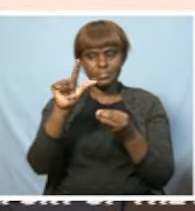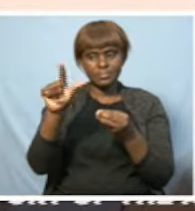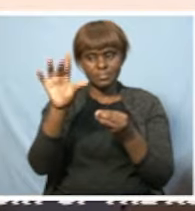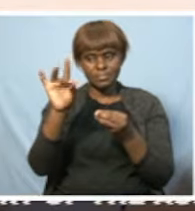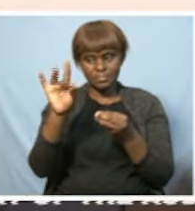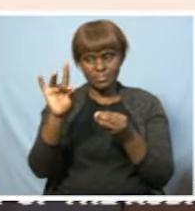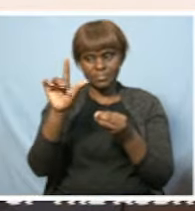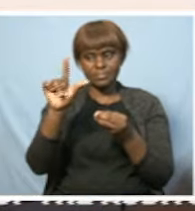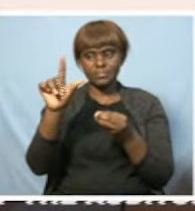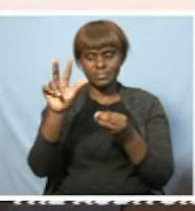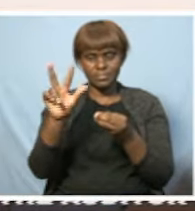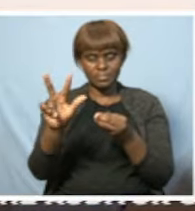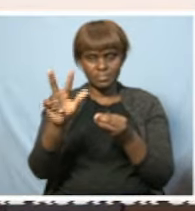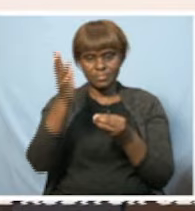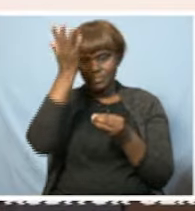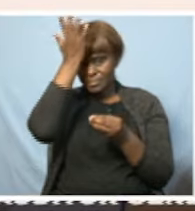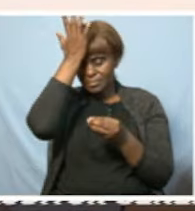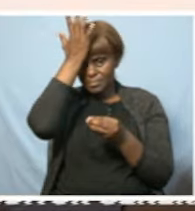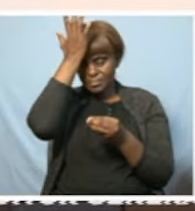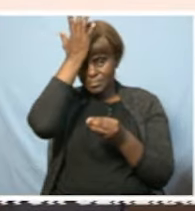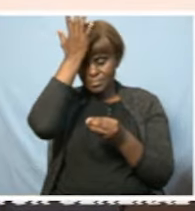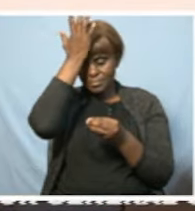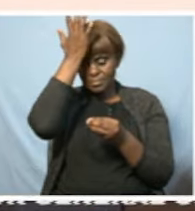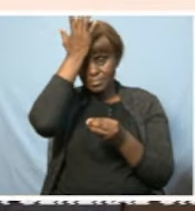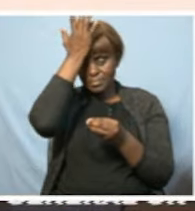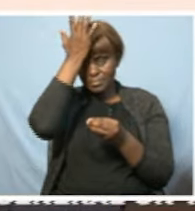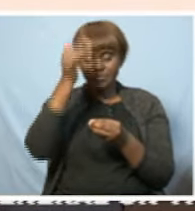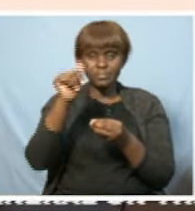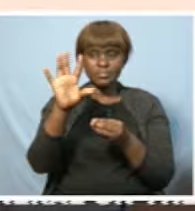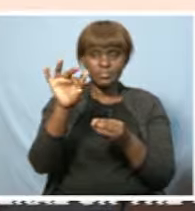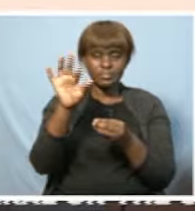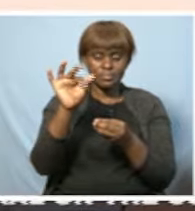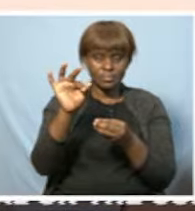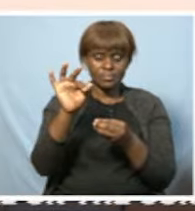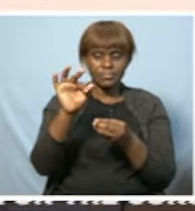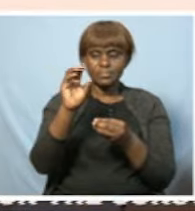02-22/10-2023 dated 19th